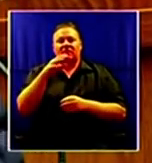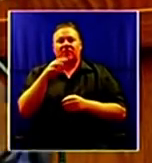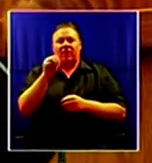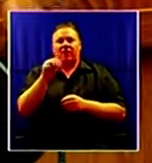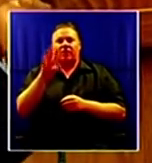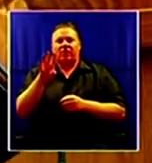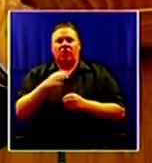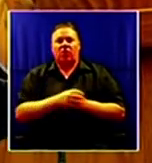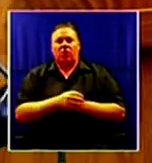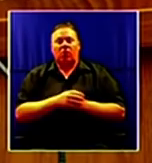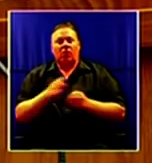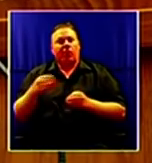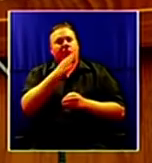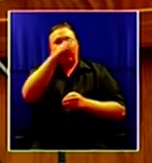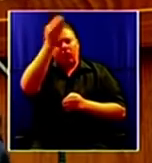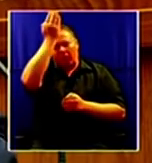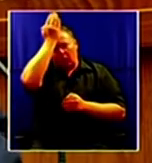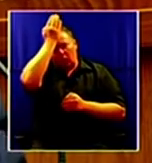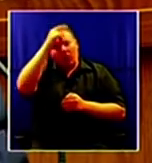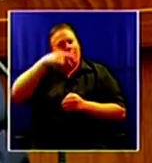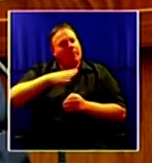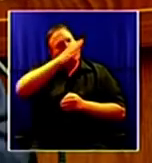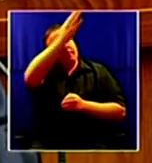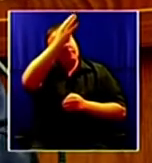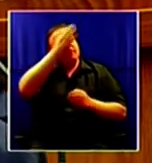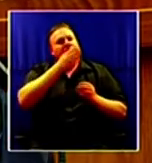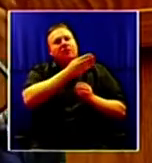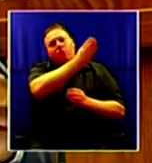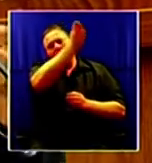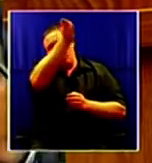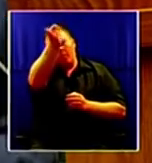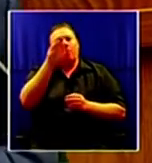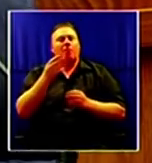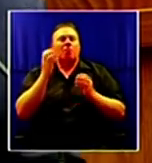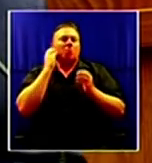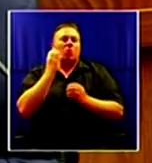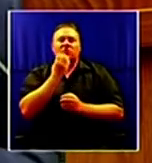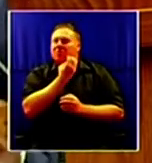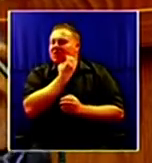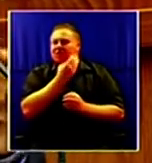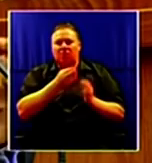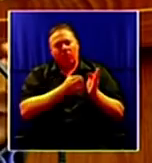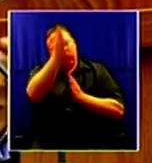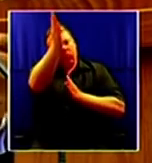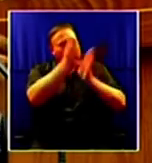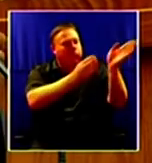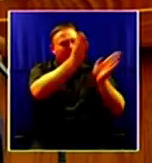Botswana across our country into Mozambique. They are part of the lifeblood of